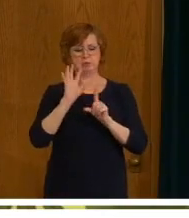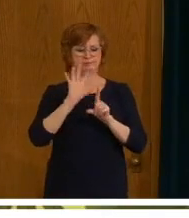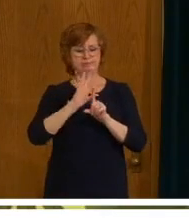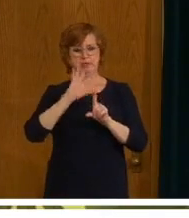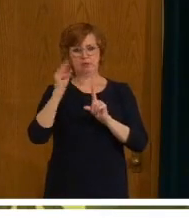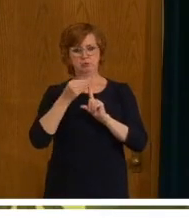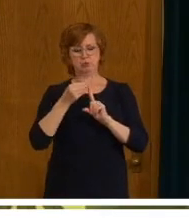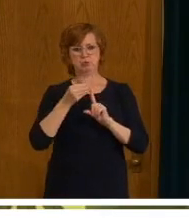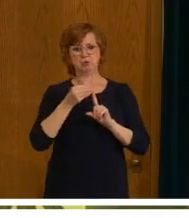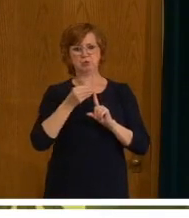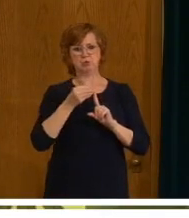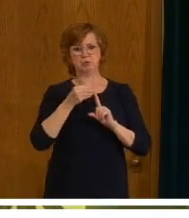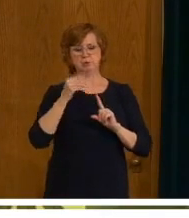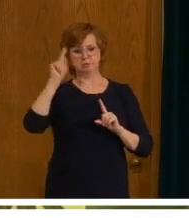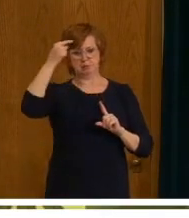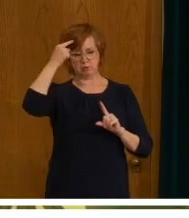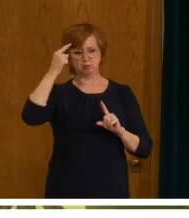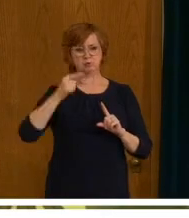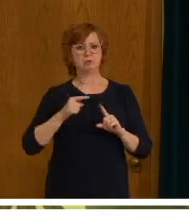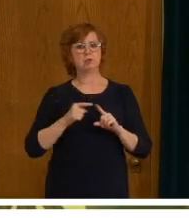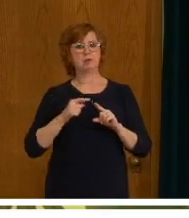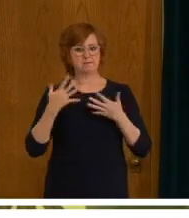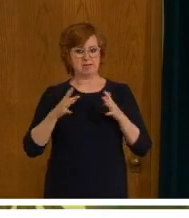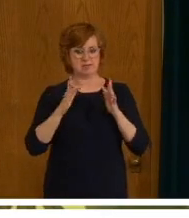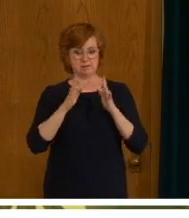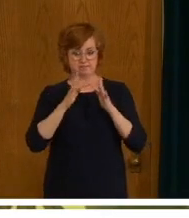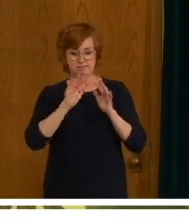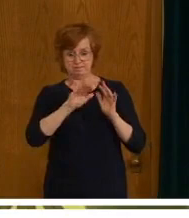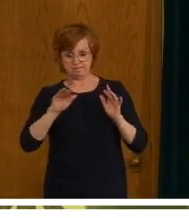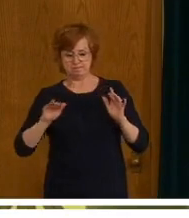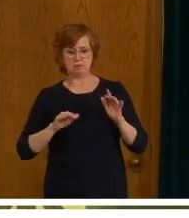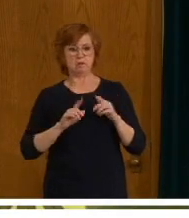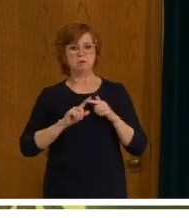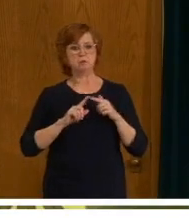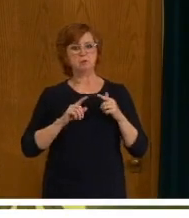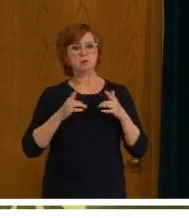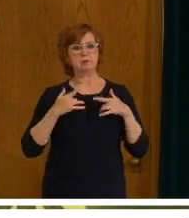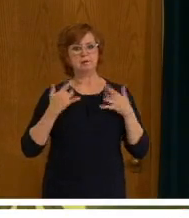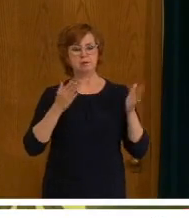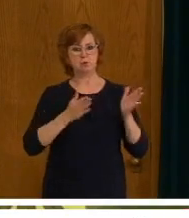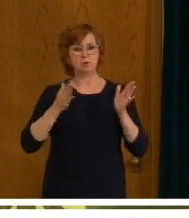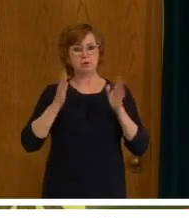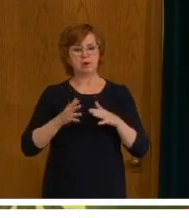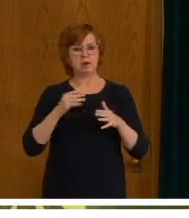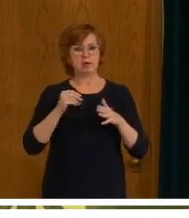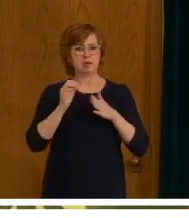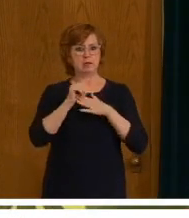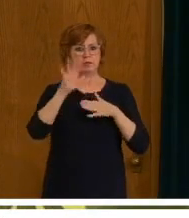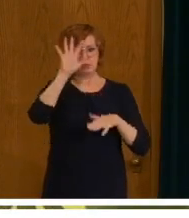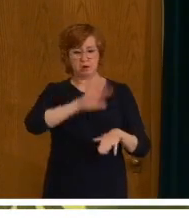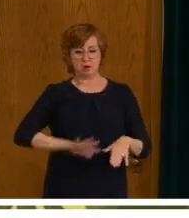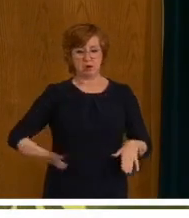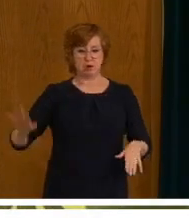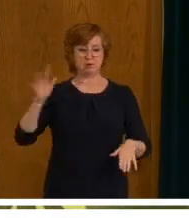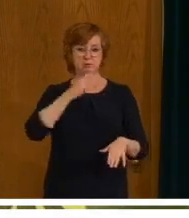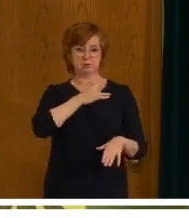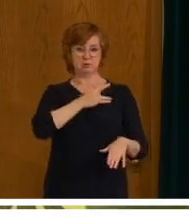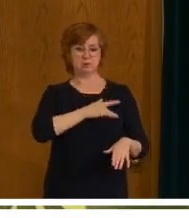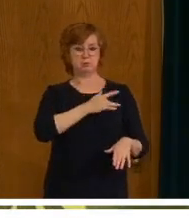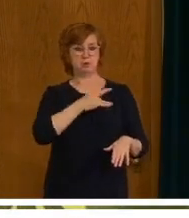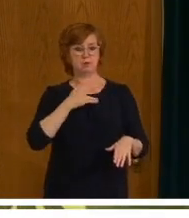many of the event organizers and community leaders as well from across the province with respect